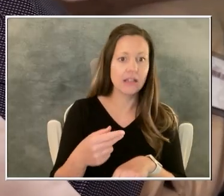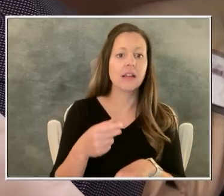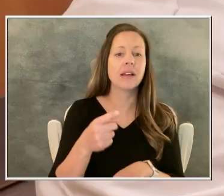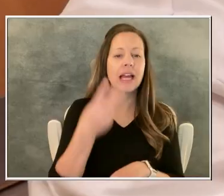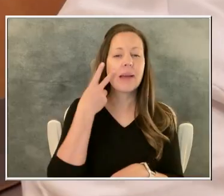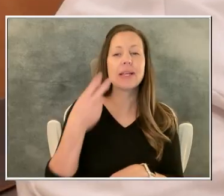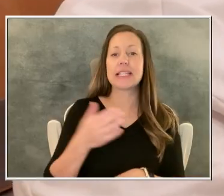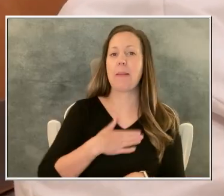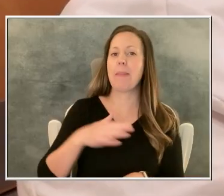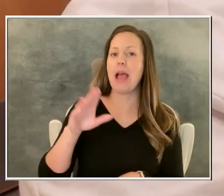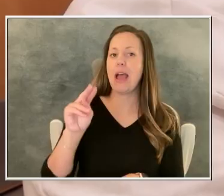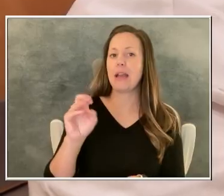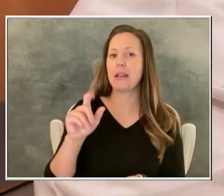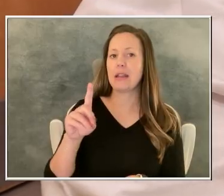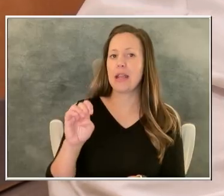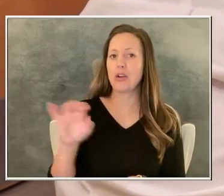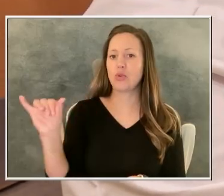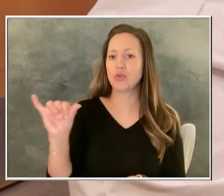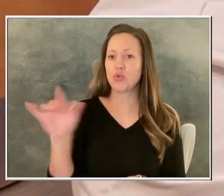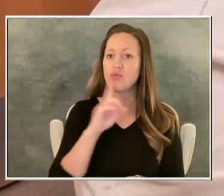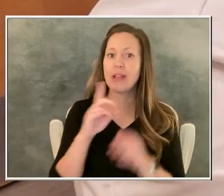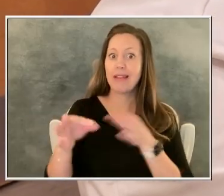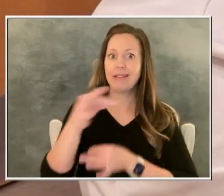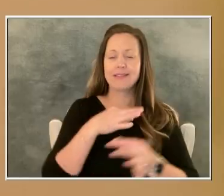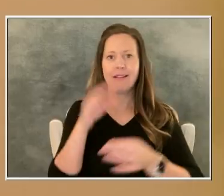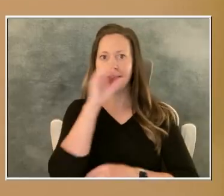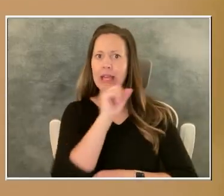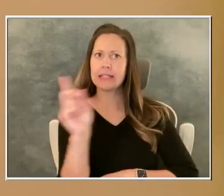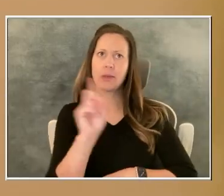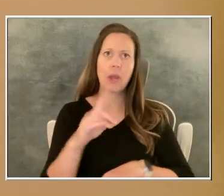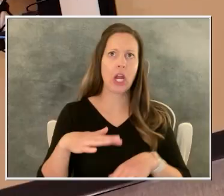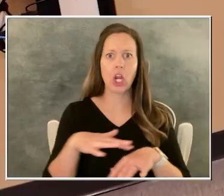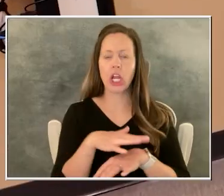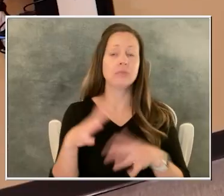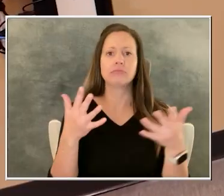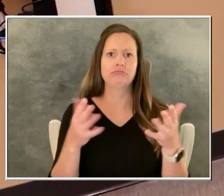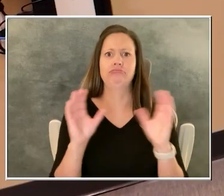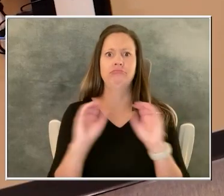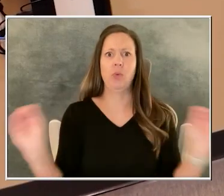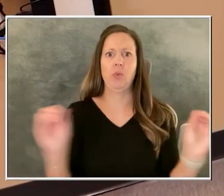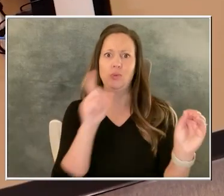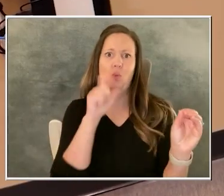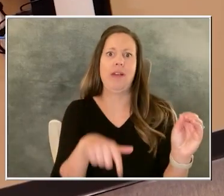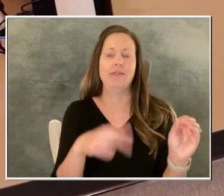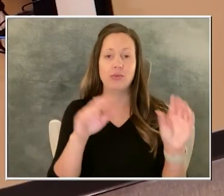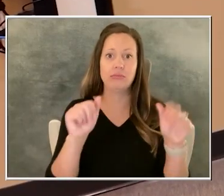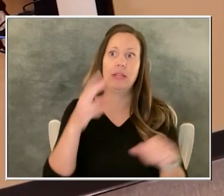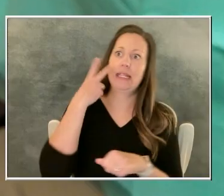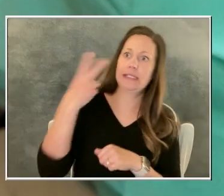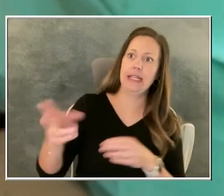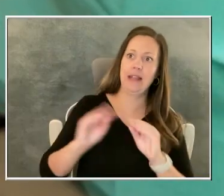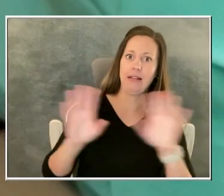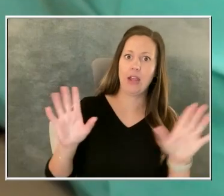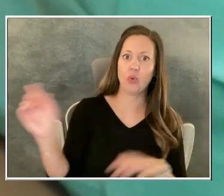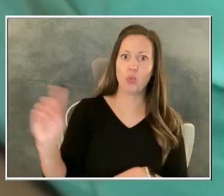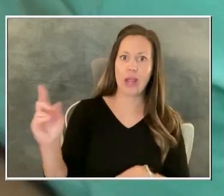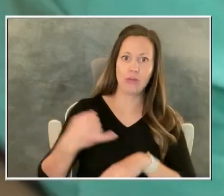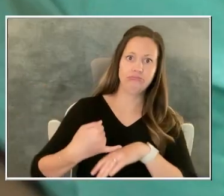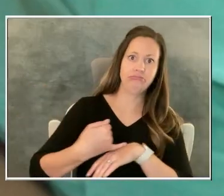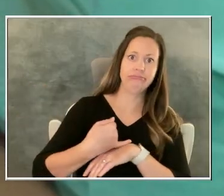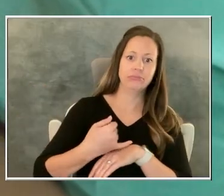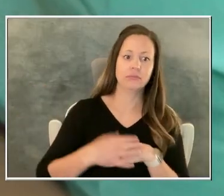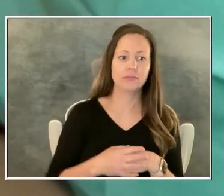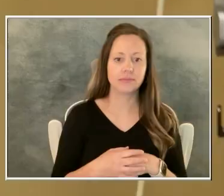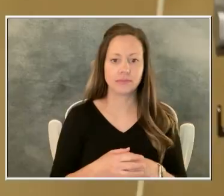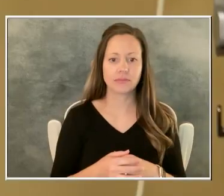bring it. Instead of guessing, you know exactly where the needle is. There's no guessing involved. You will see some bleeding because that's what we're causing. We're causing a